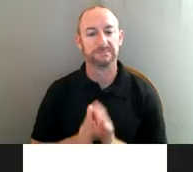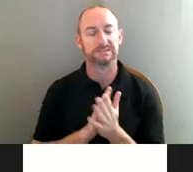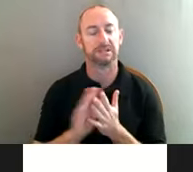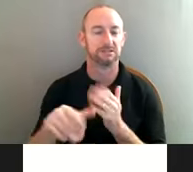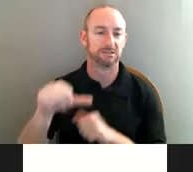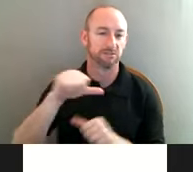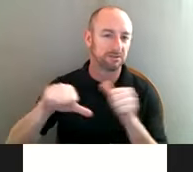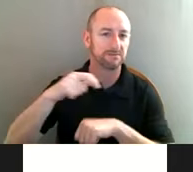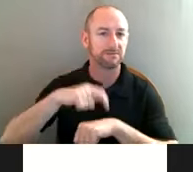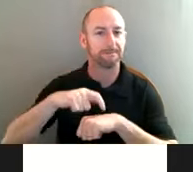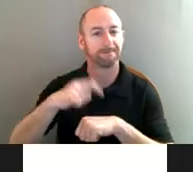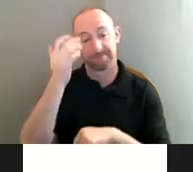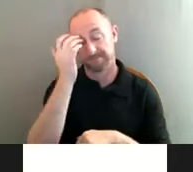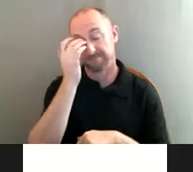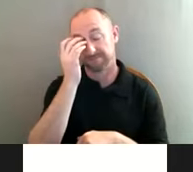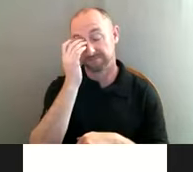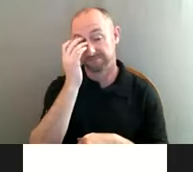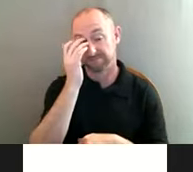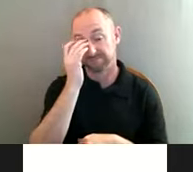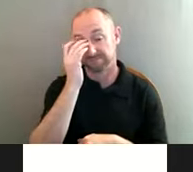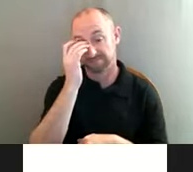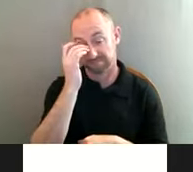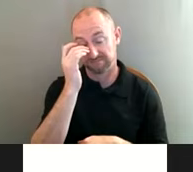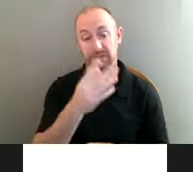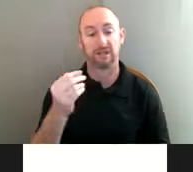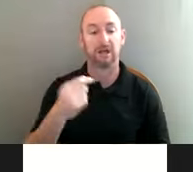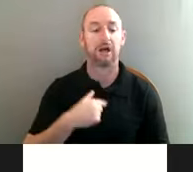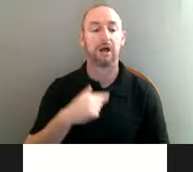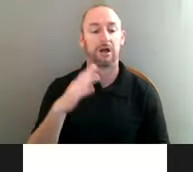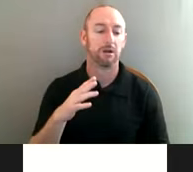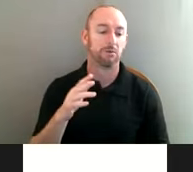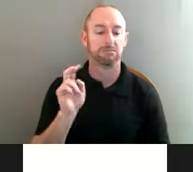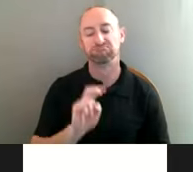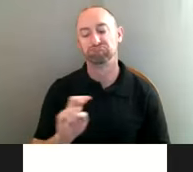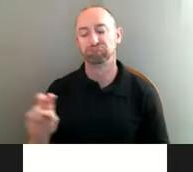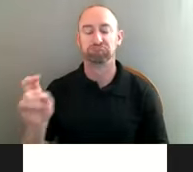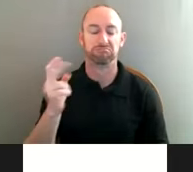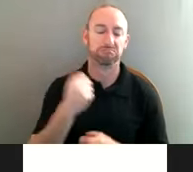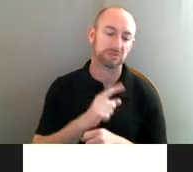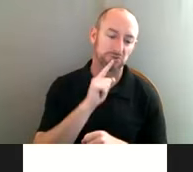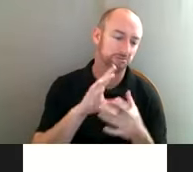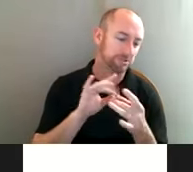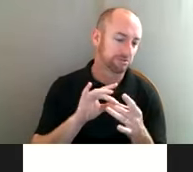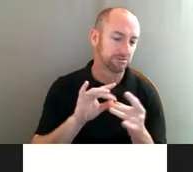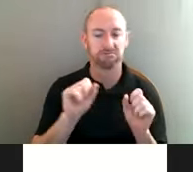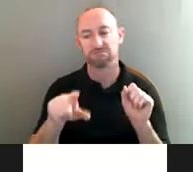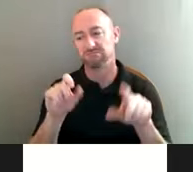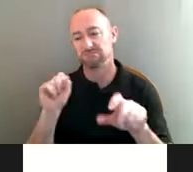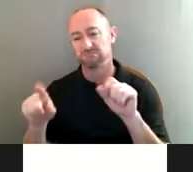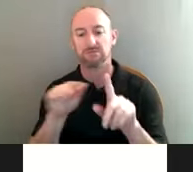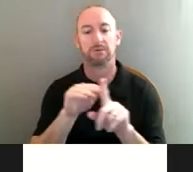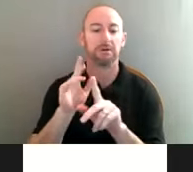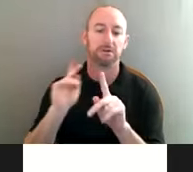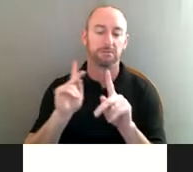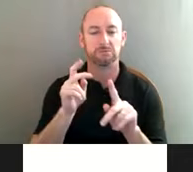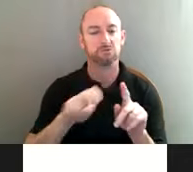interactive time. And I'll kind of drift between them and message or whatever, reminding people to